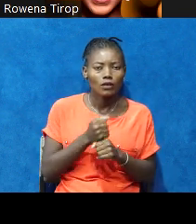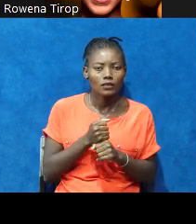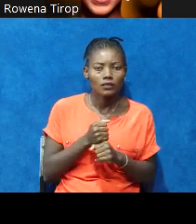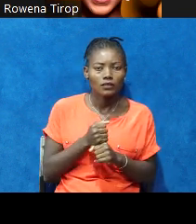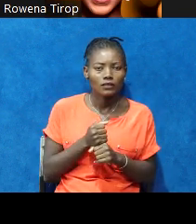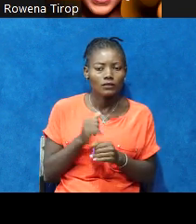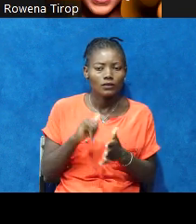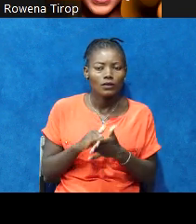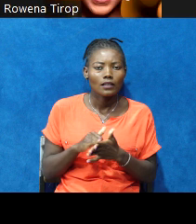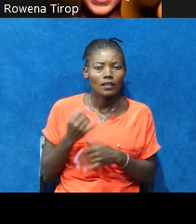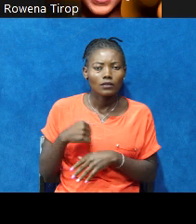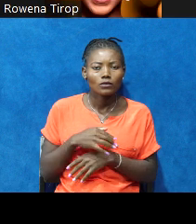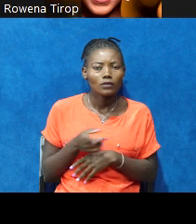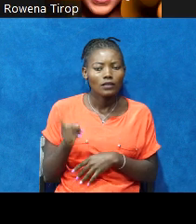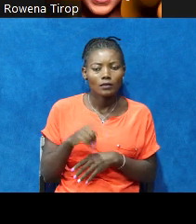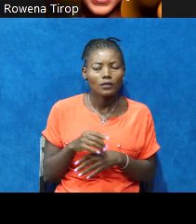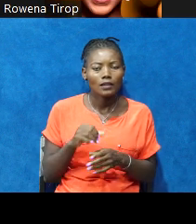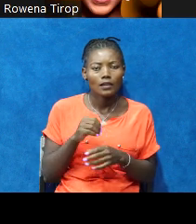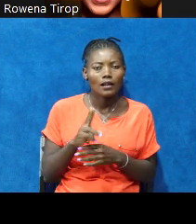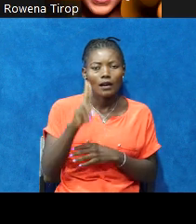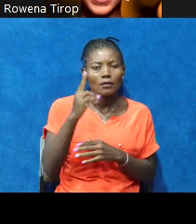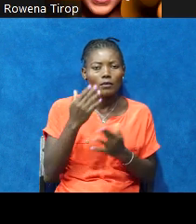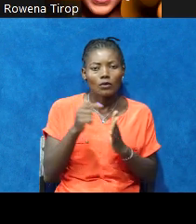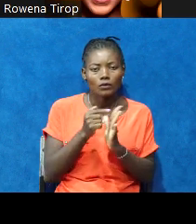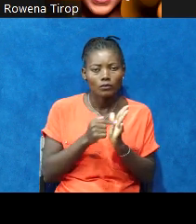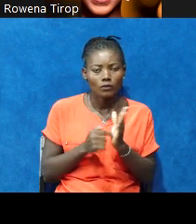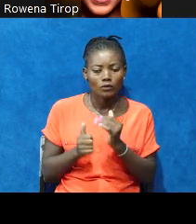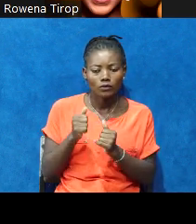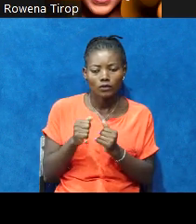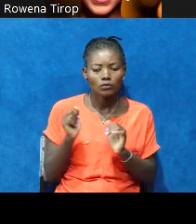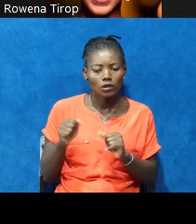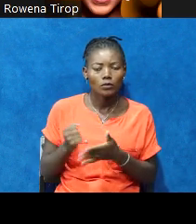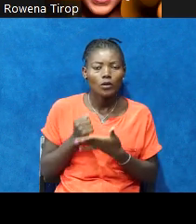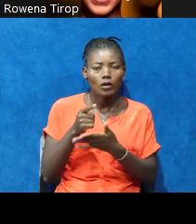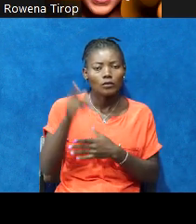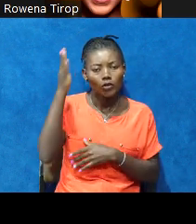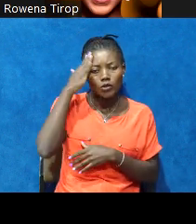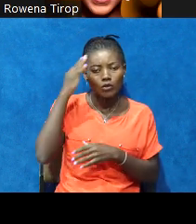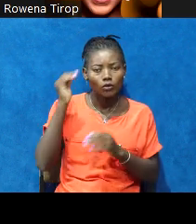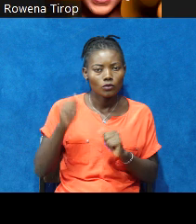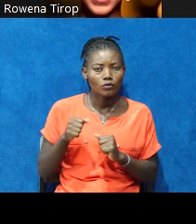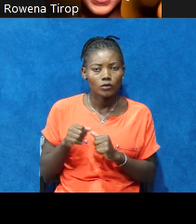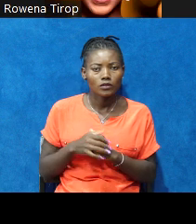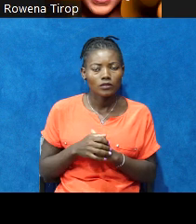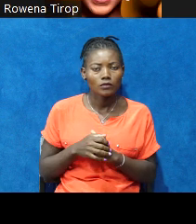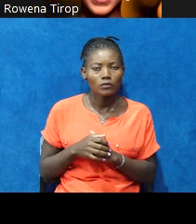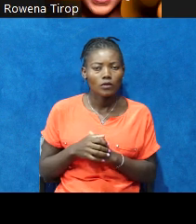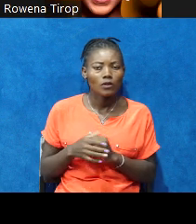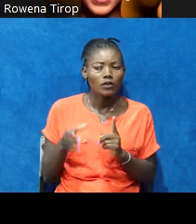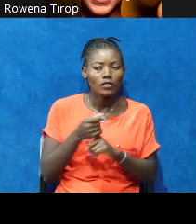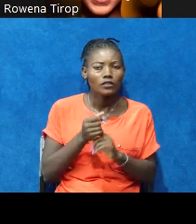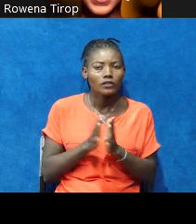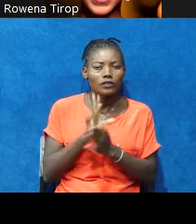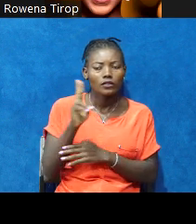working with that, we're coming up with strategies to help you know that you're able to overcome this pressure and to use it to